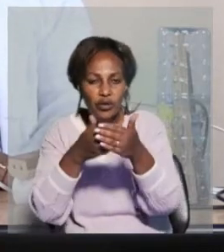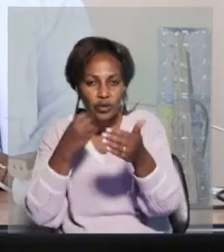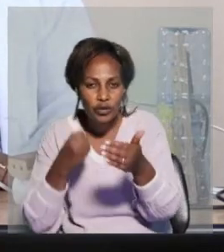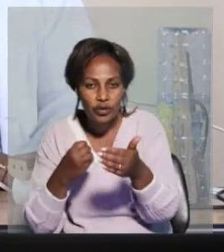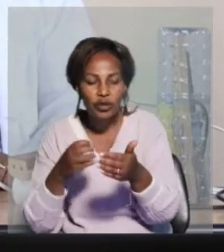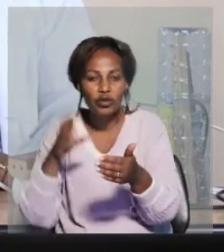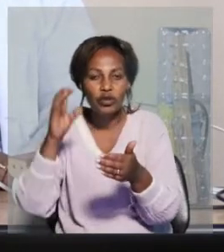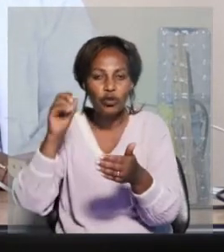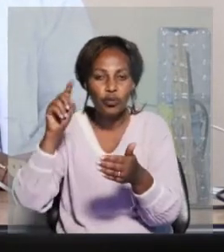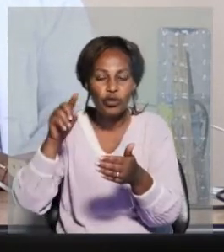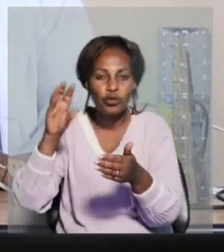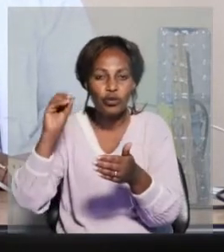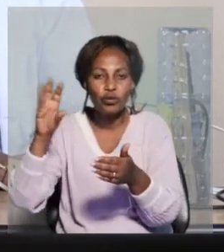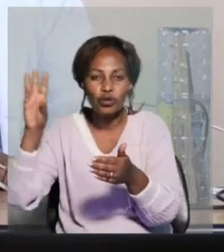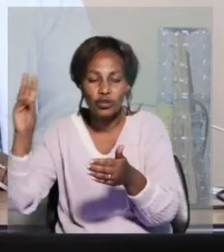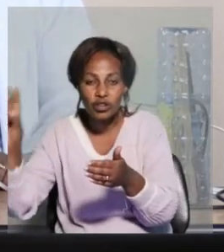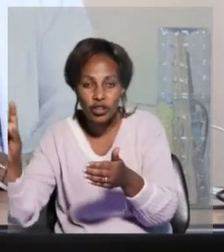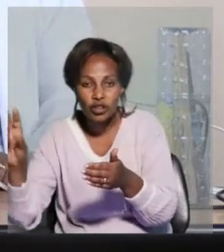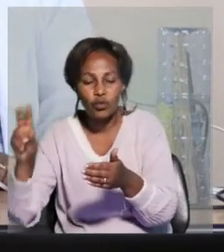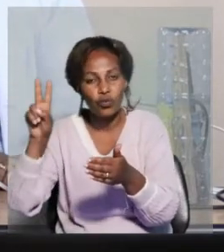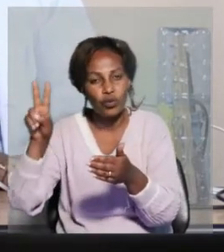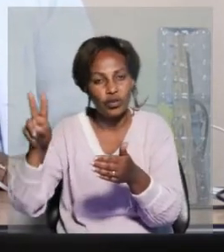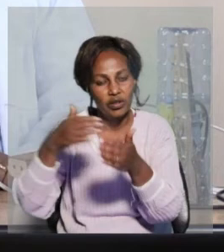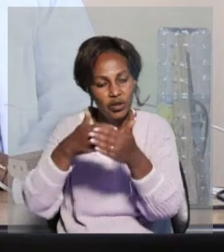0.06 voltage, right? Yeah.